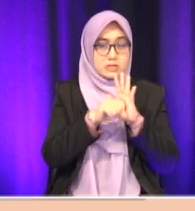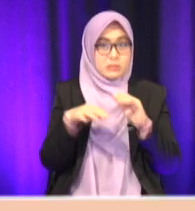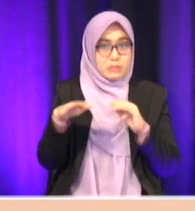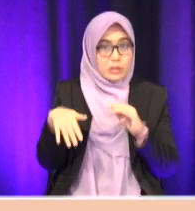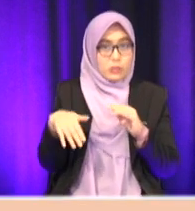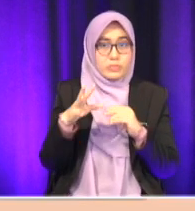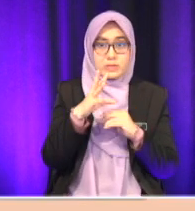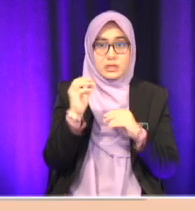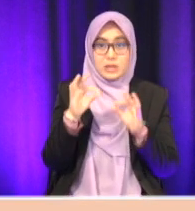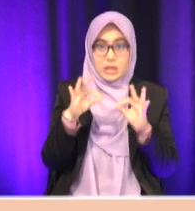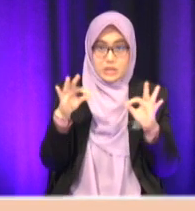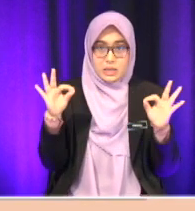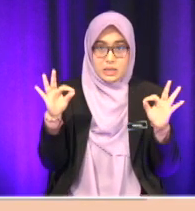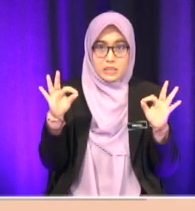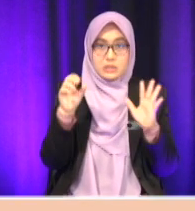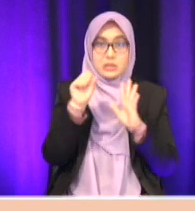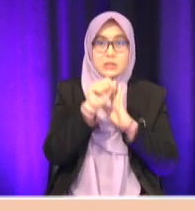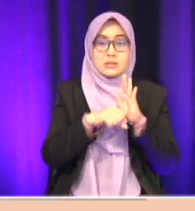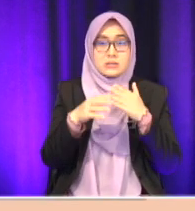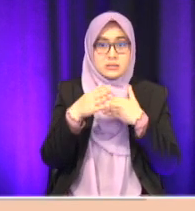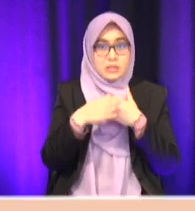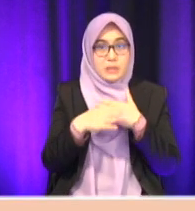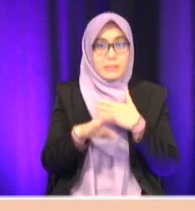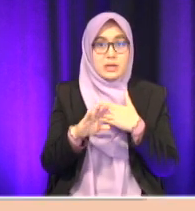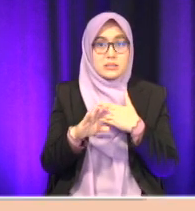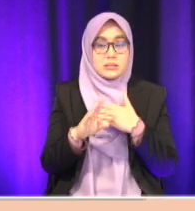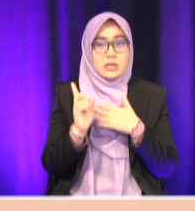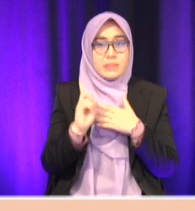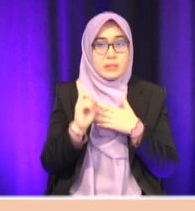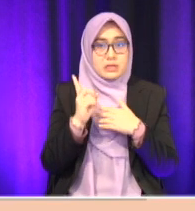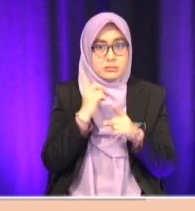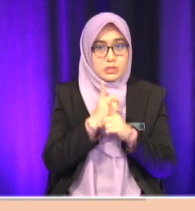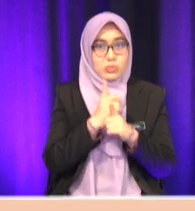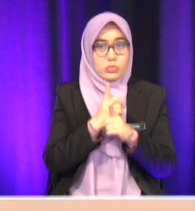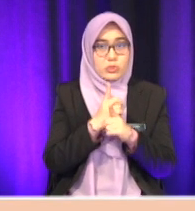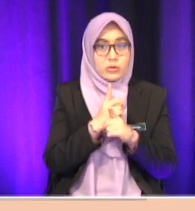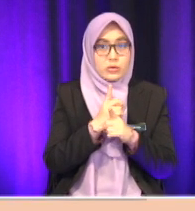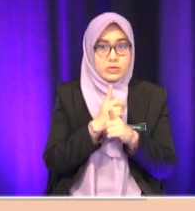for me as a prefect, but also in everyday life. is it